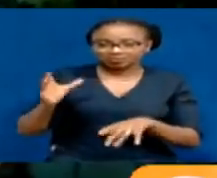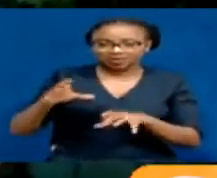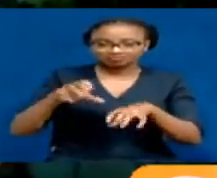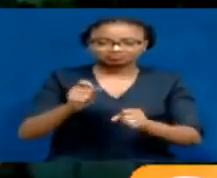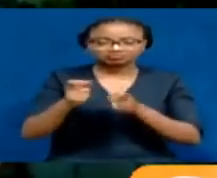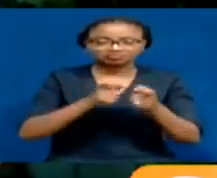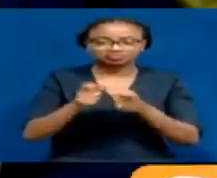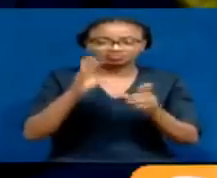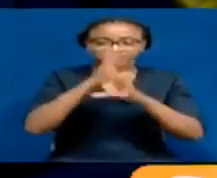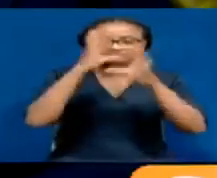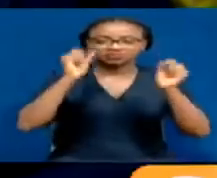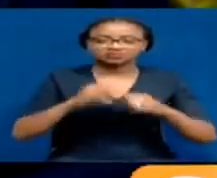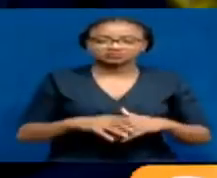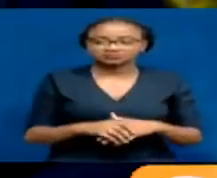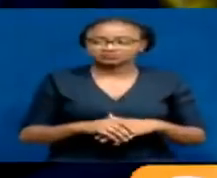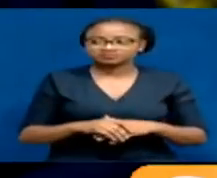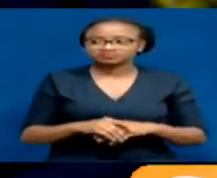Hassan.